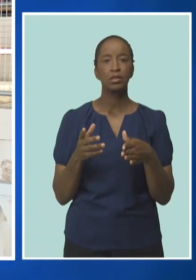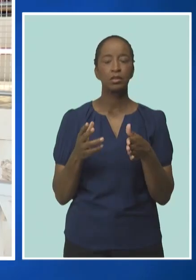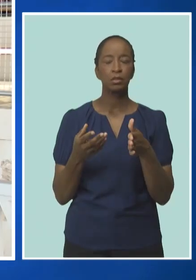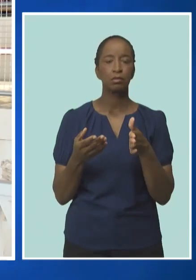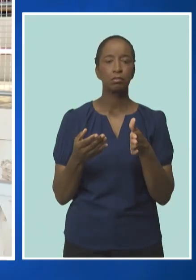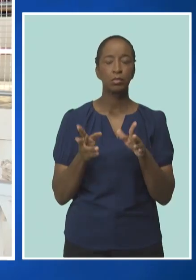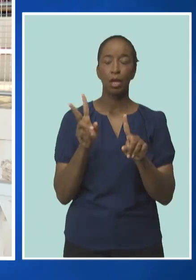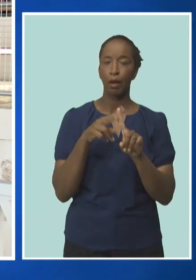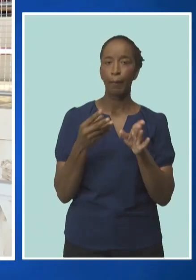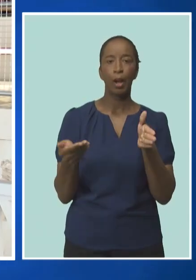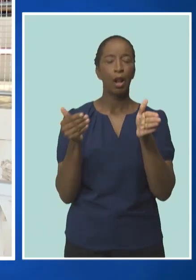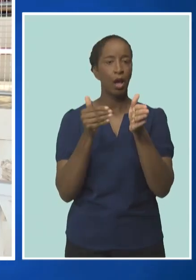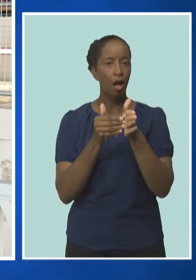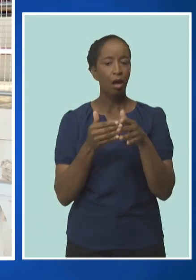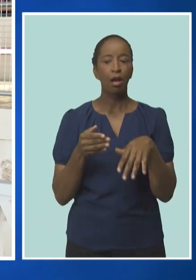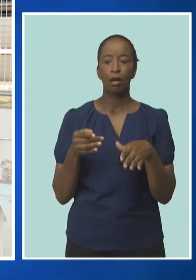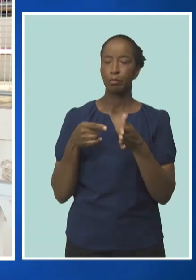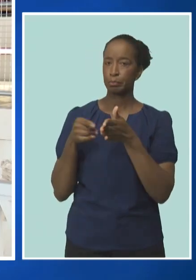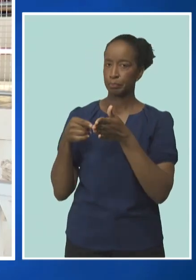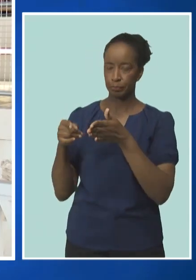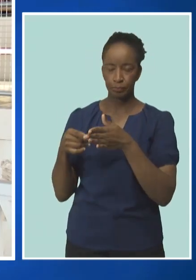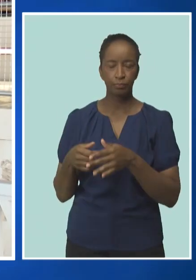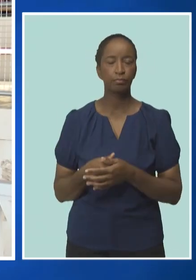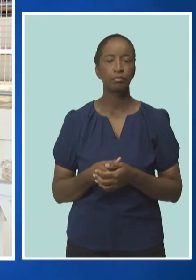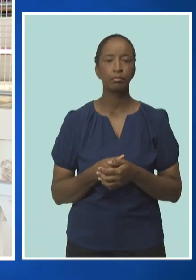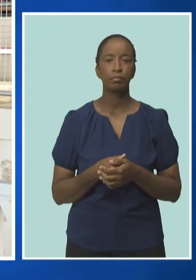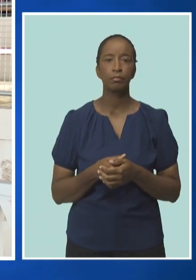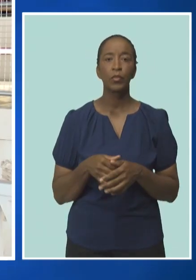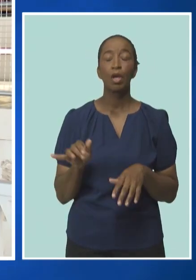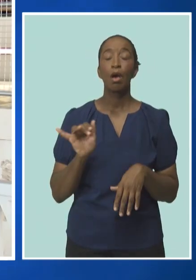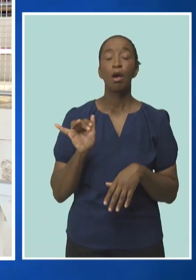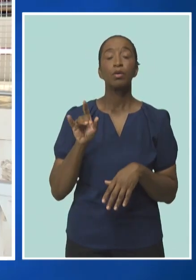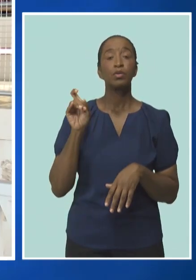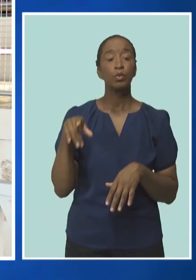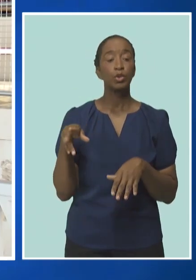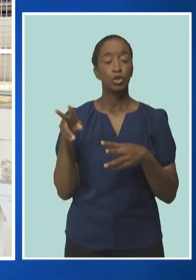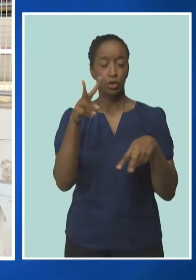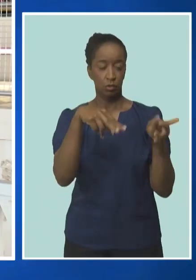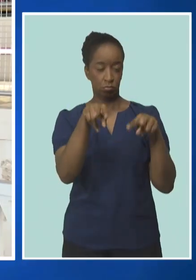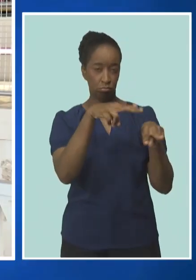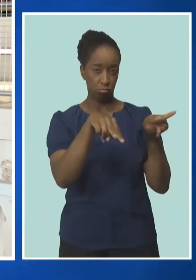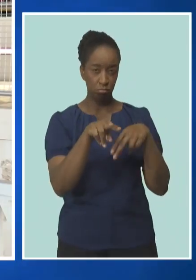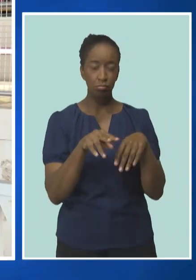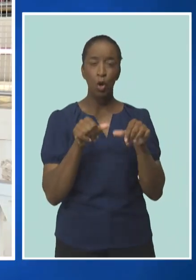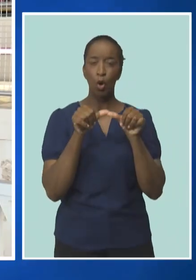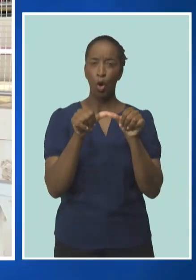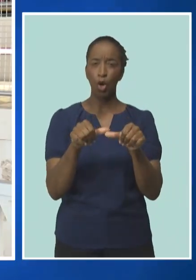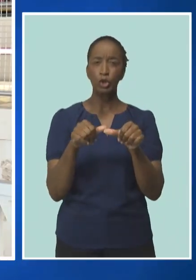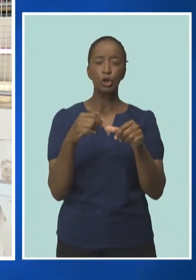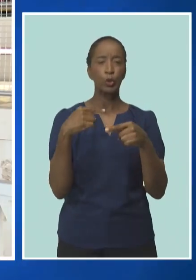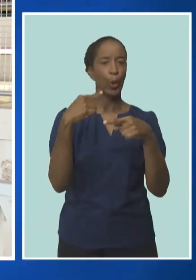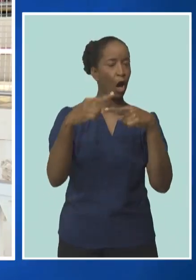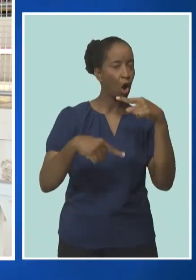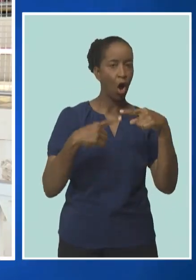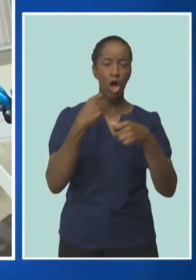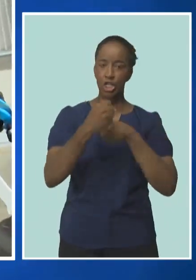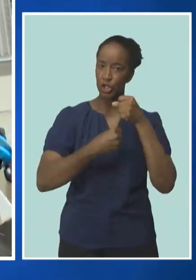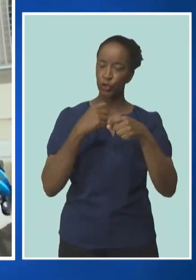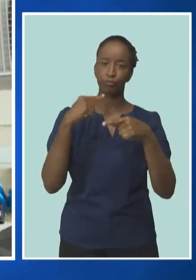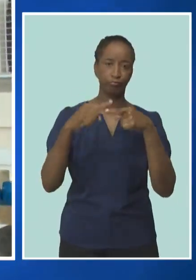payments. Third, inspections should be scheduled year-round based on risk level and